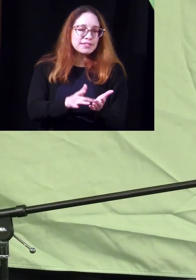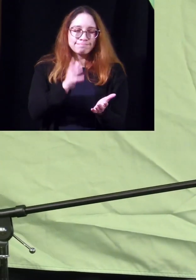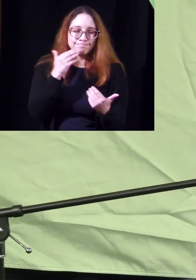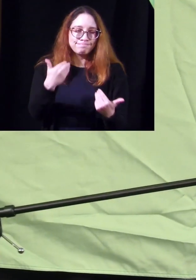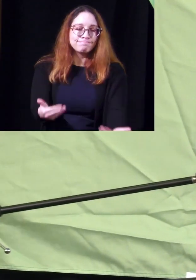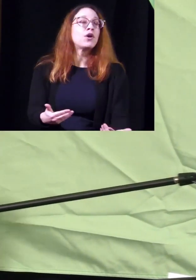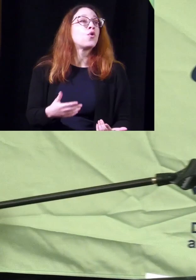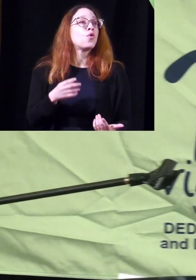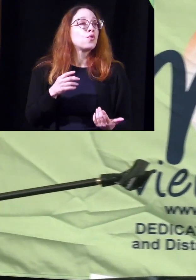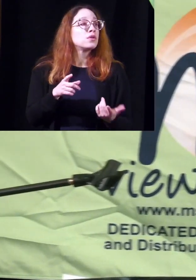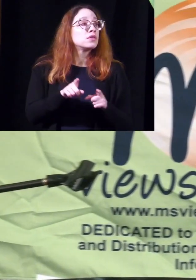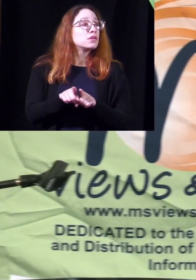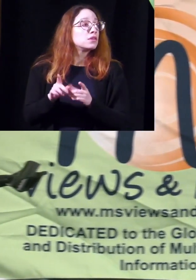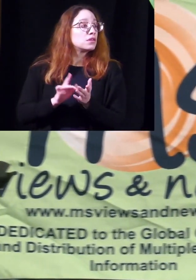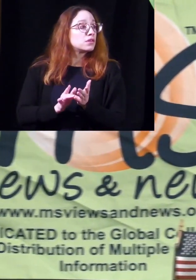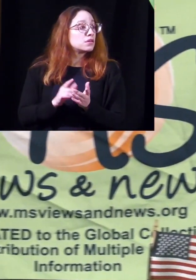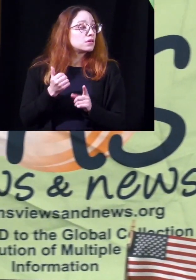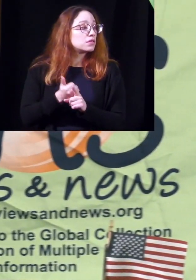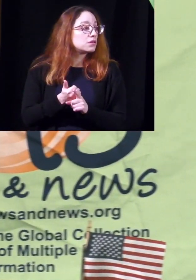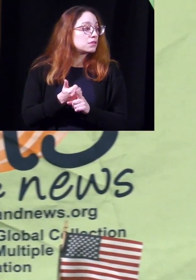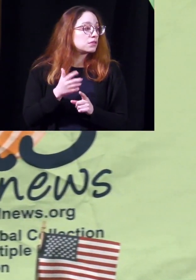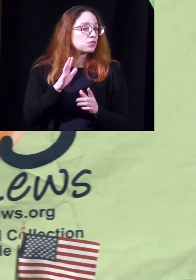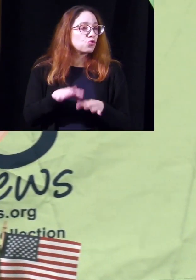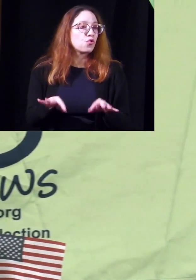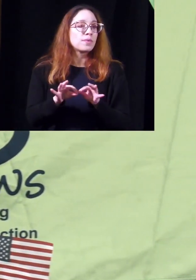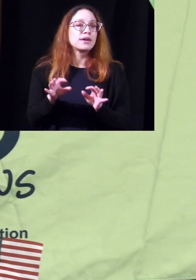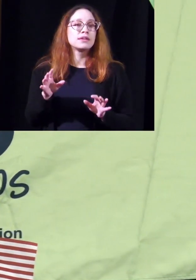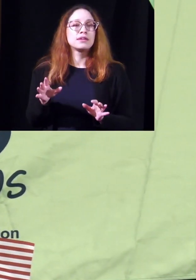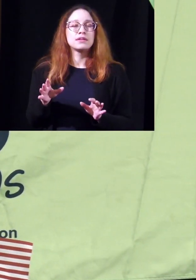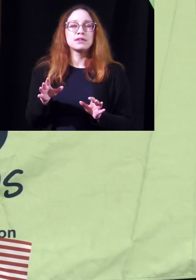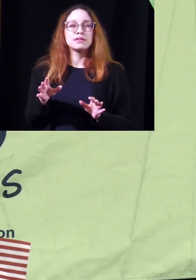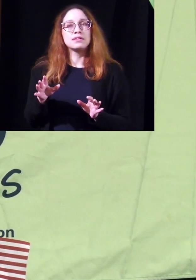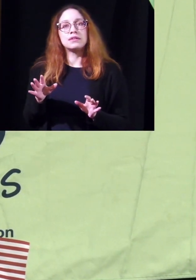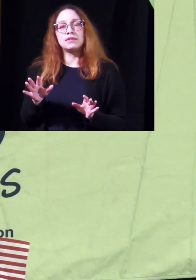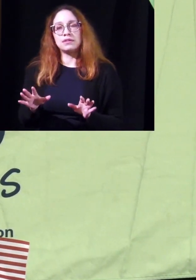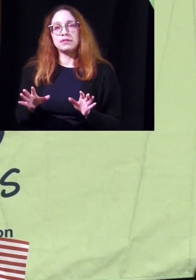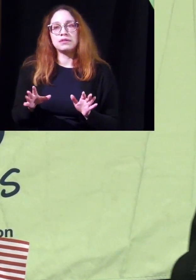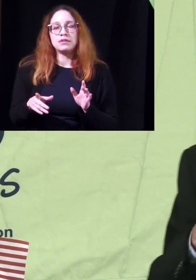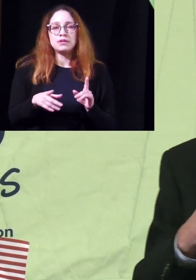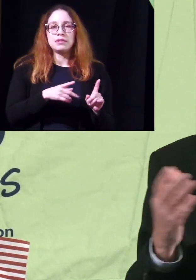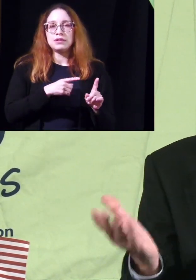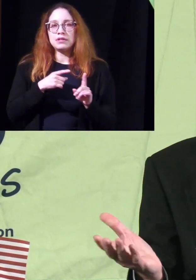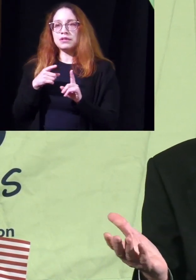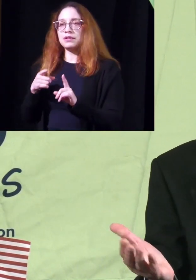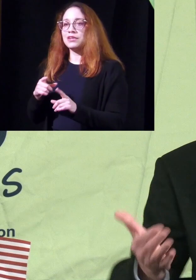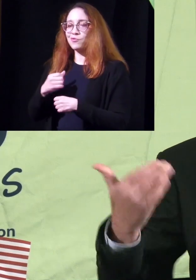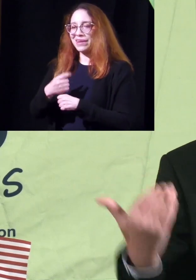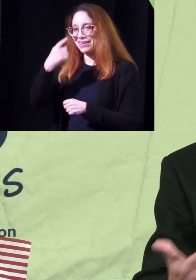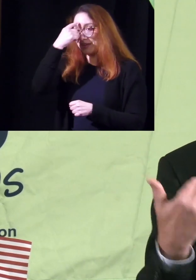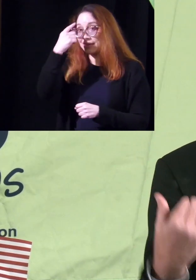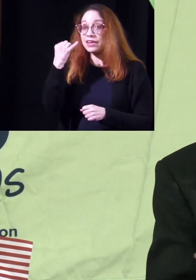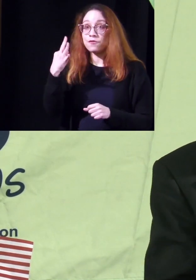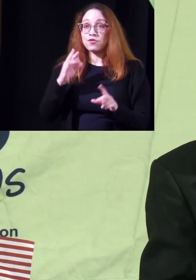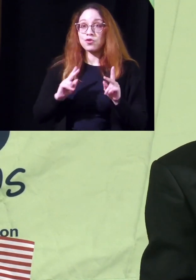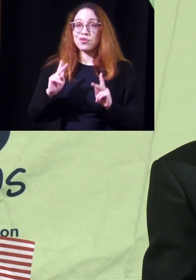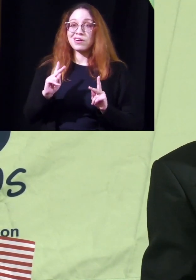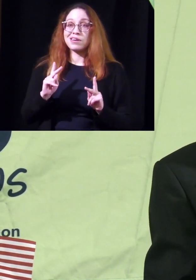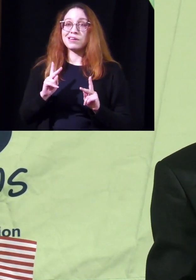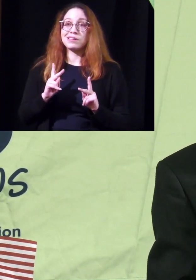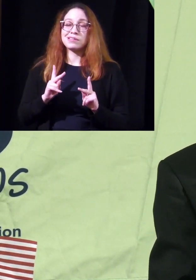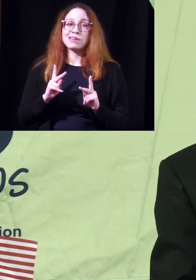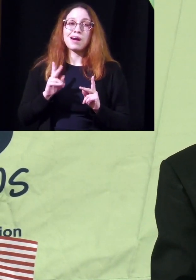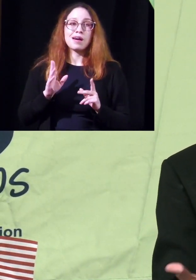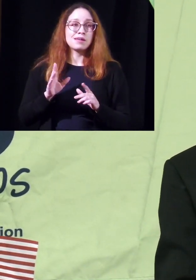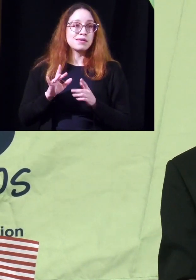medication. Also, the medication that someone's on is important. So, and this is what I'm about to say, it makes sense, that if people are on milder